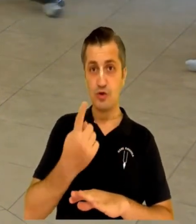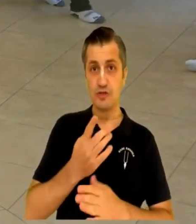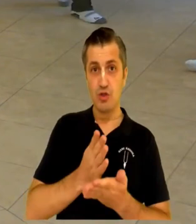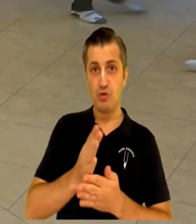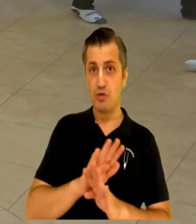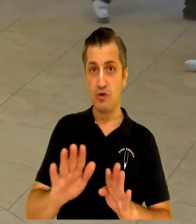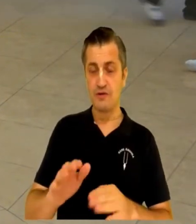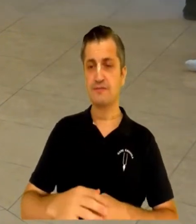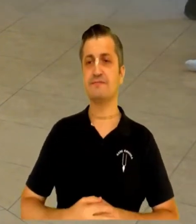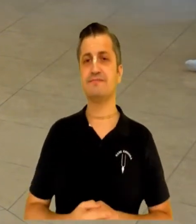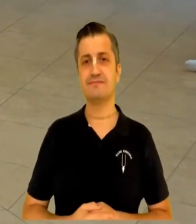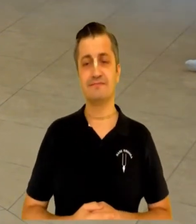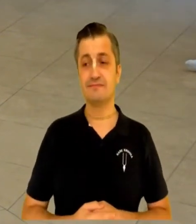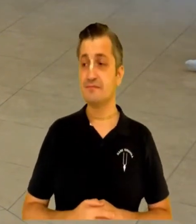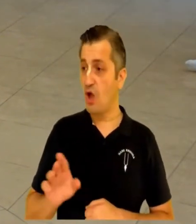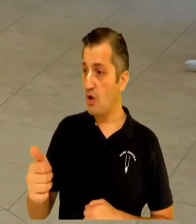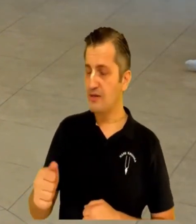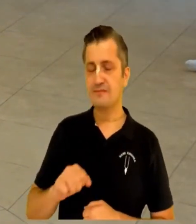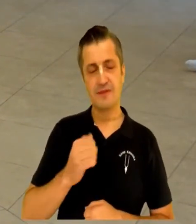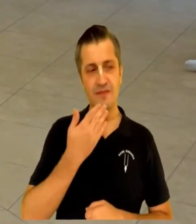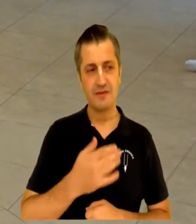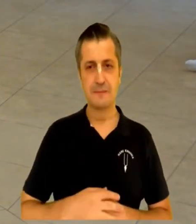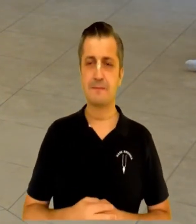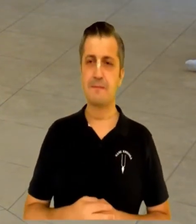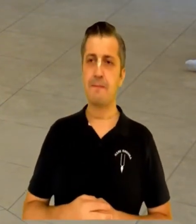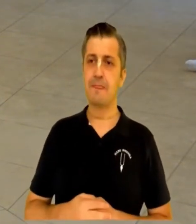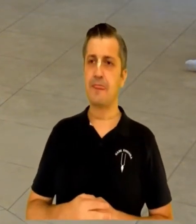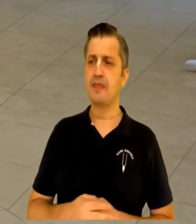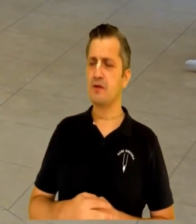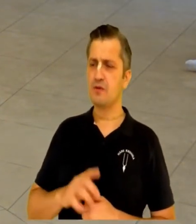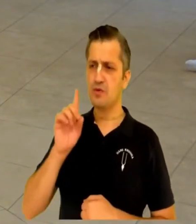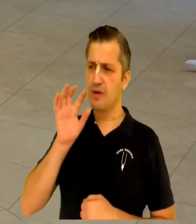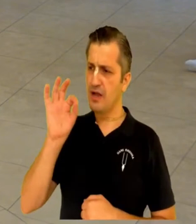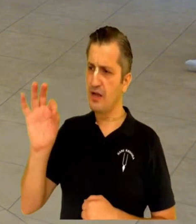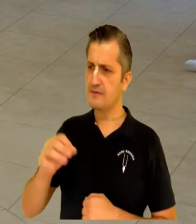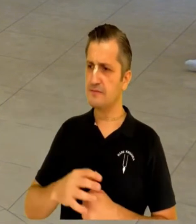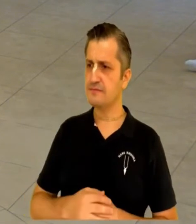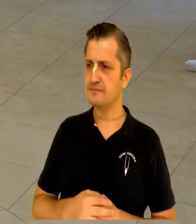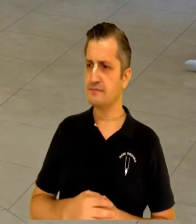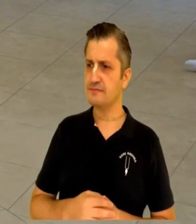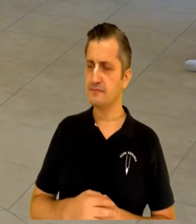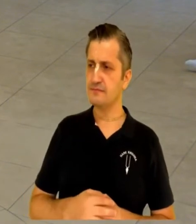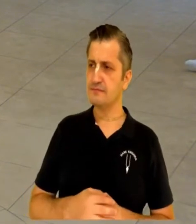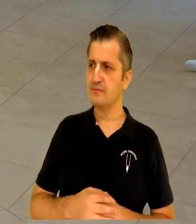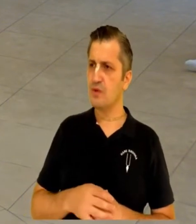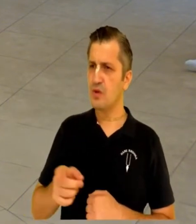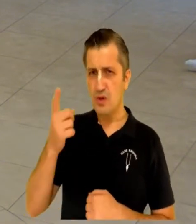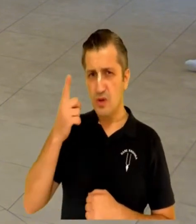So would you say that we need to process them from our system? And do you think we will